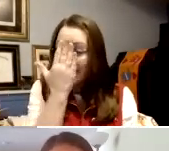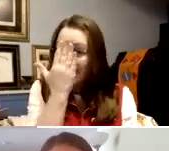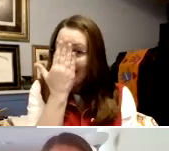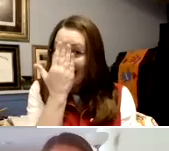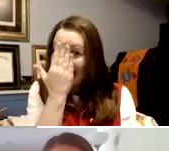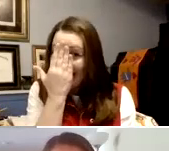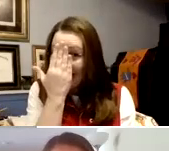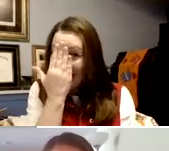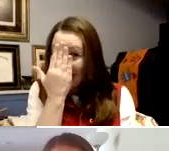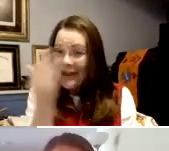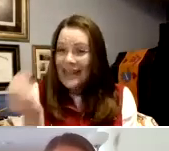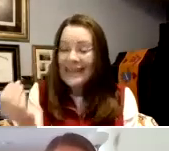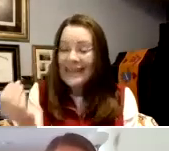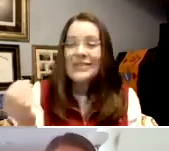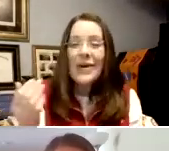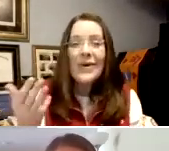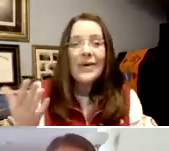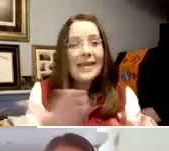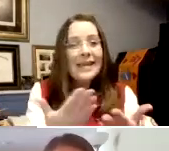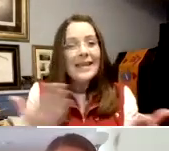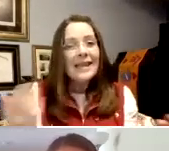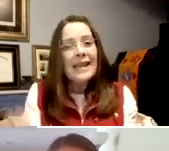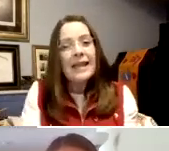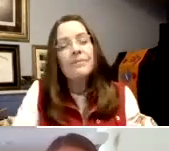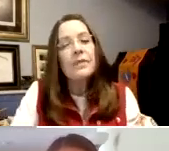Nobody's going to see anything this close, right? So